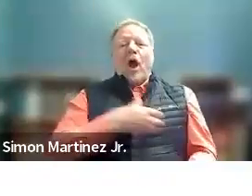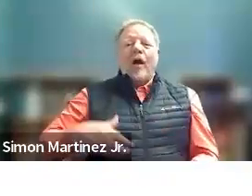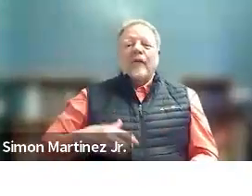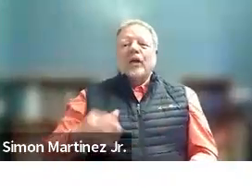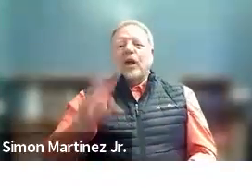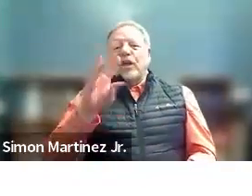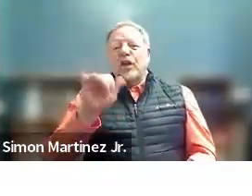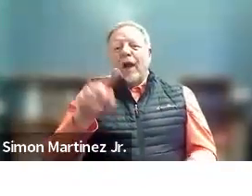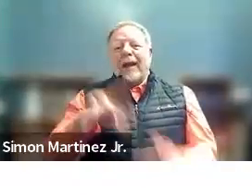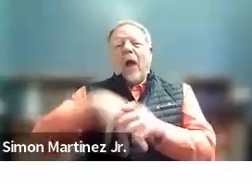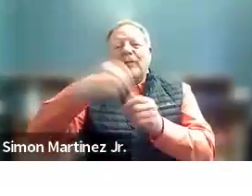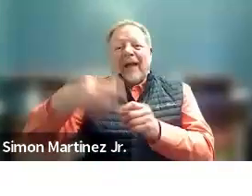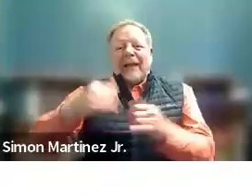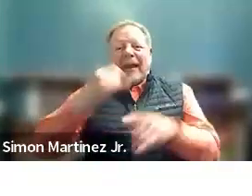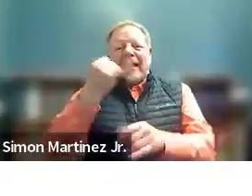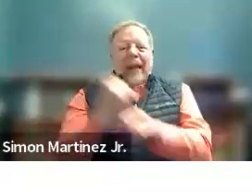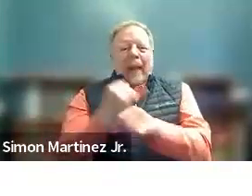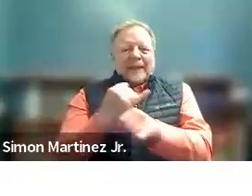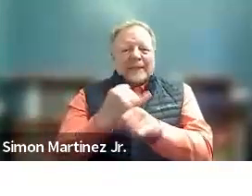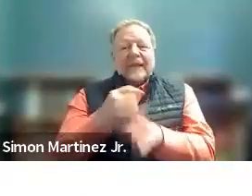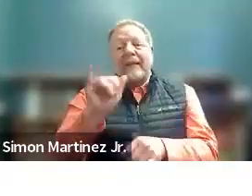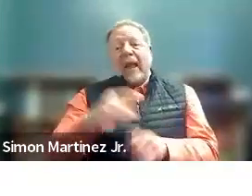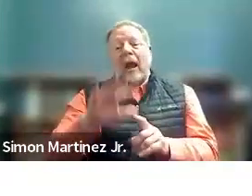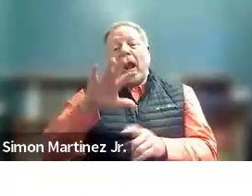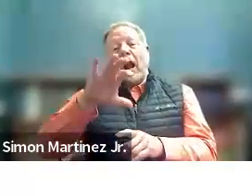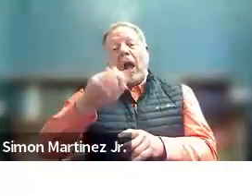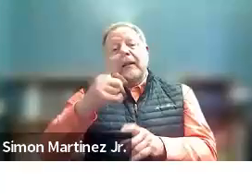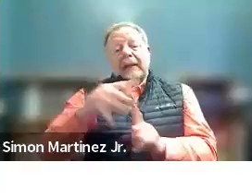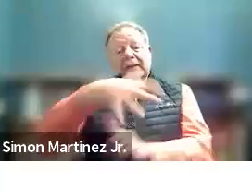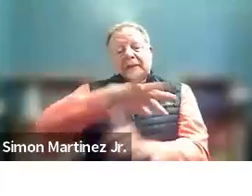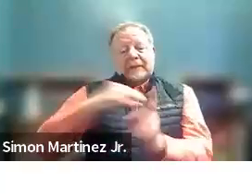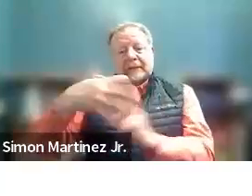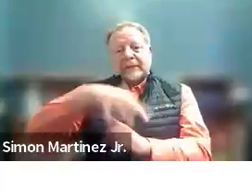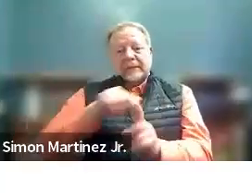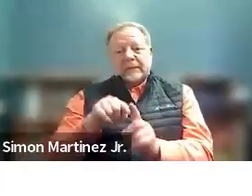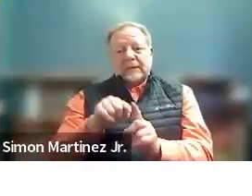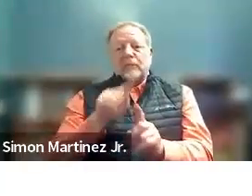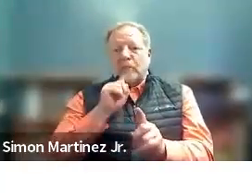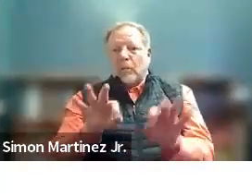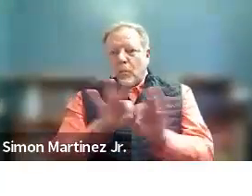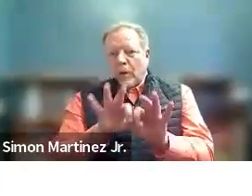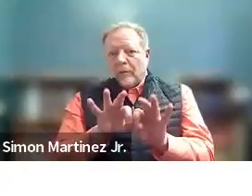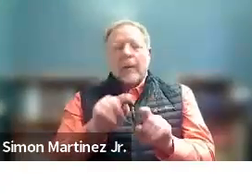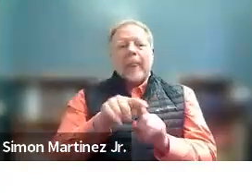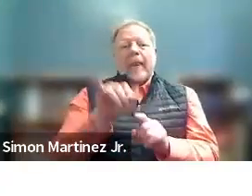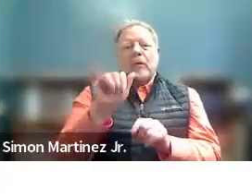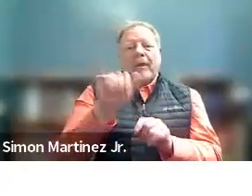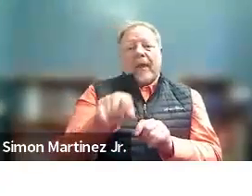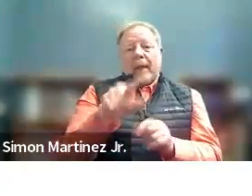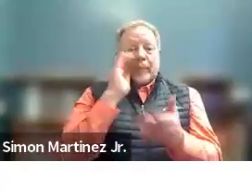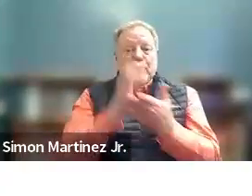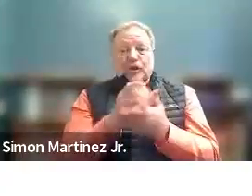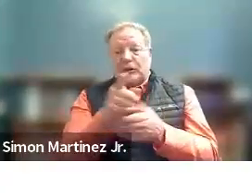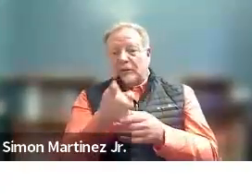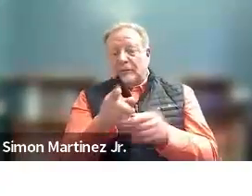example, just to show you that context is really king here. So this